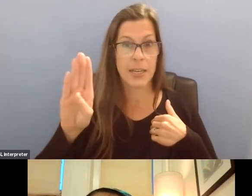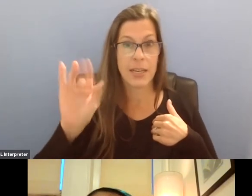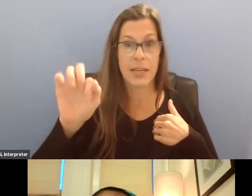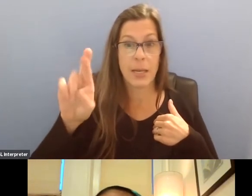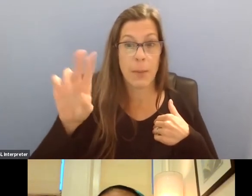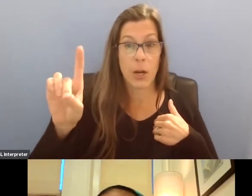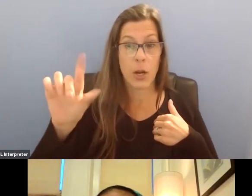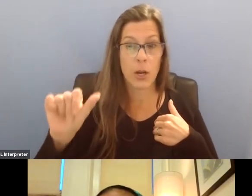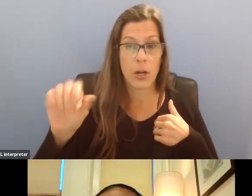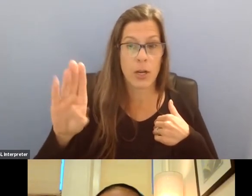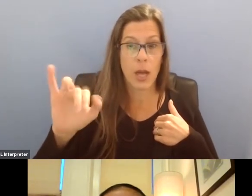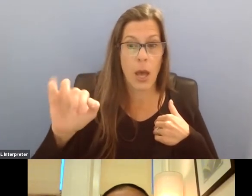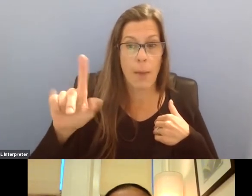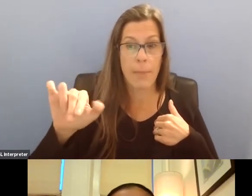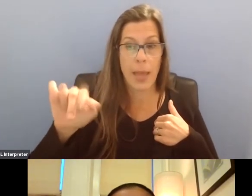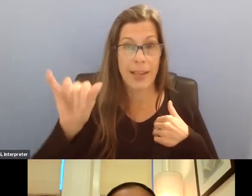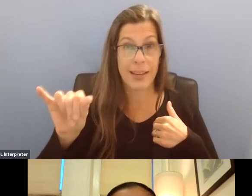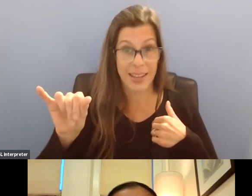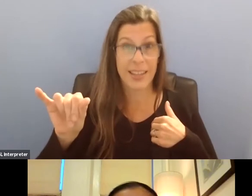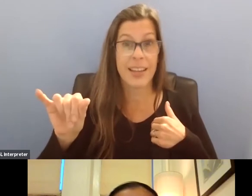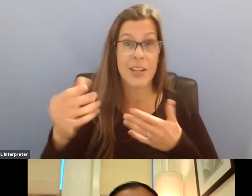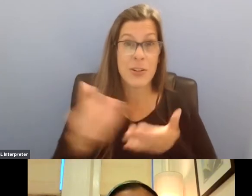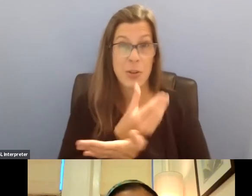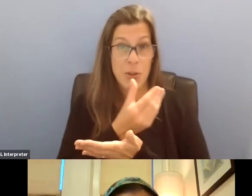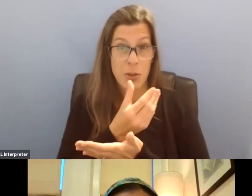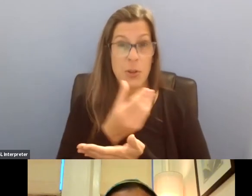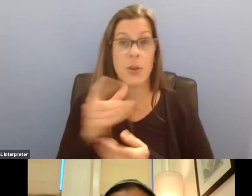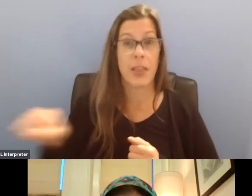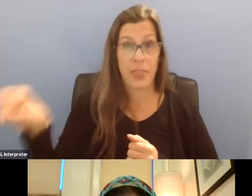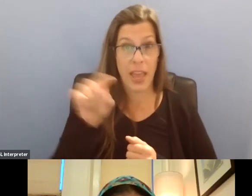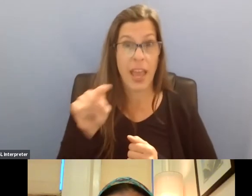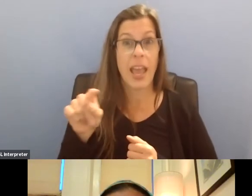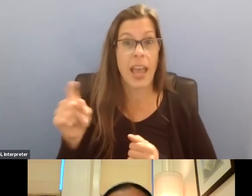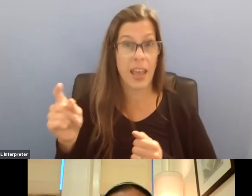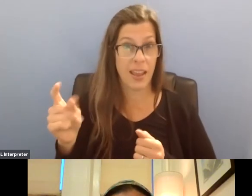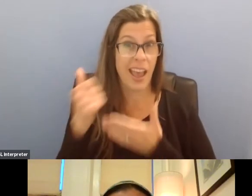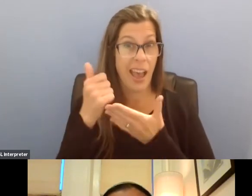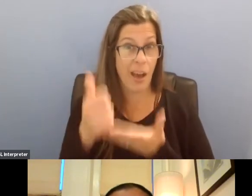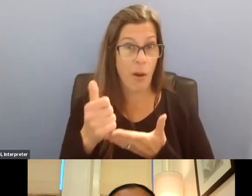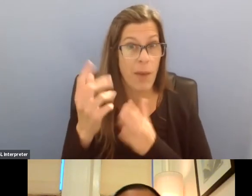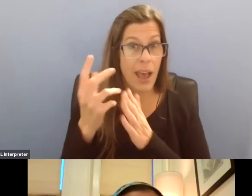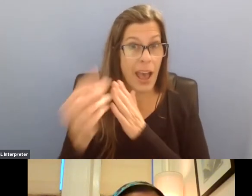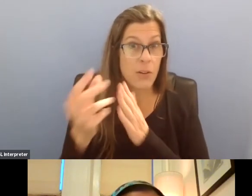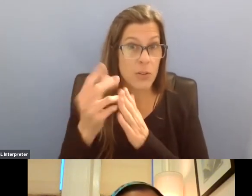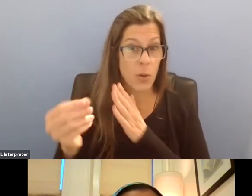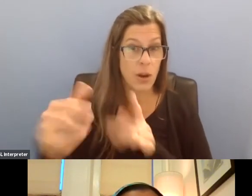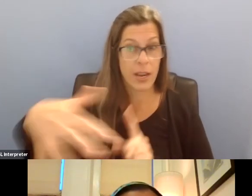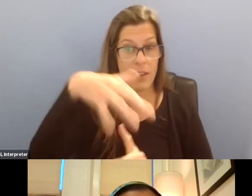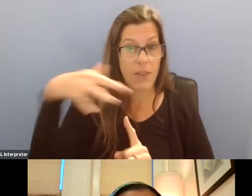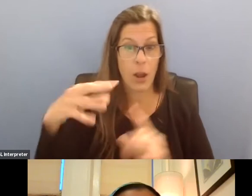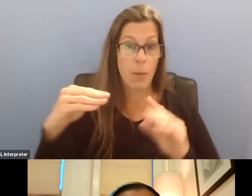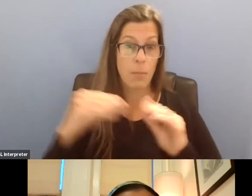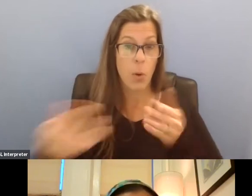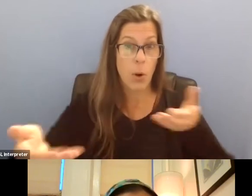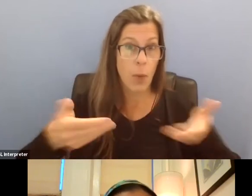education, outreach, and advocacy to make the birding community and the outdoors more welcoming, inclusive, safe, and